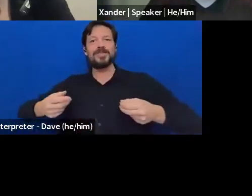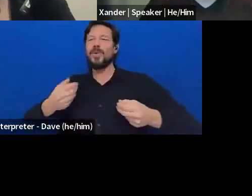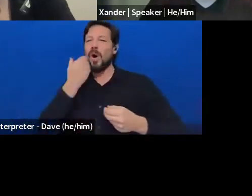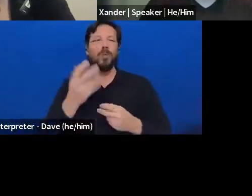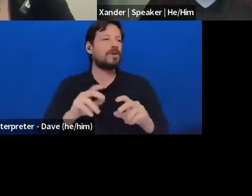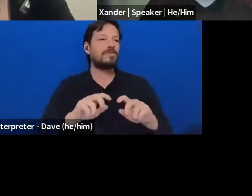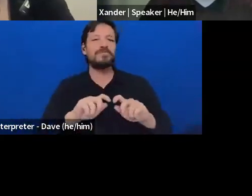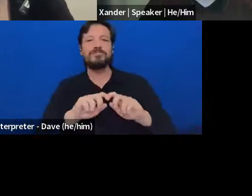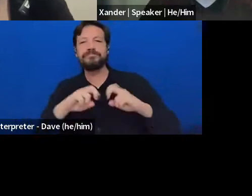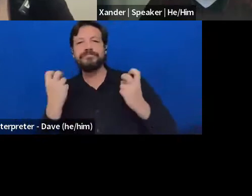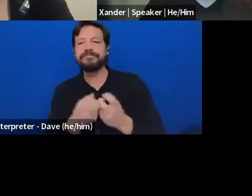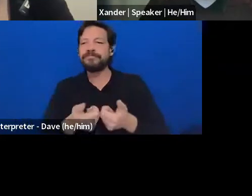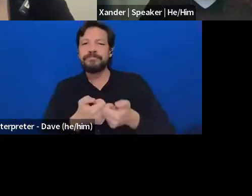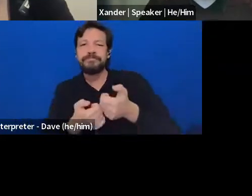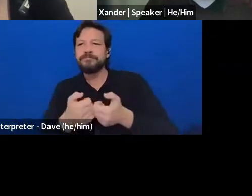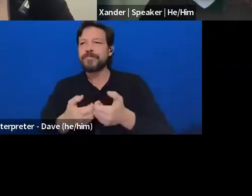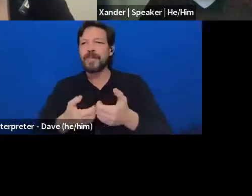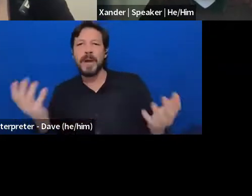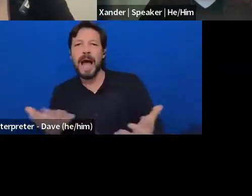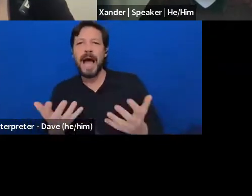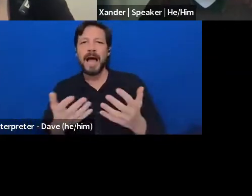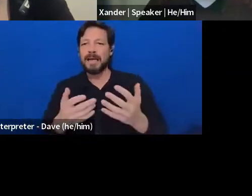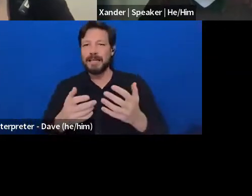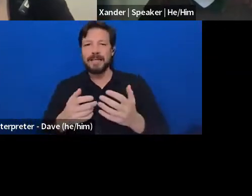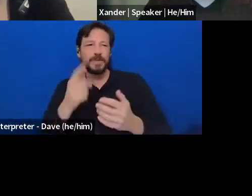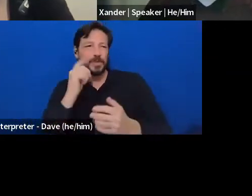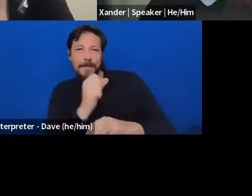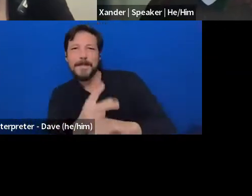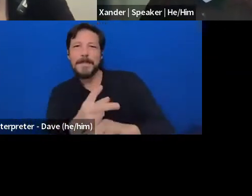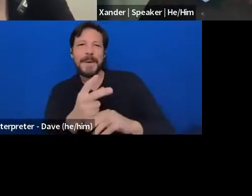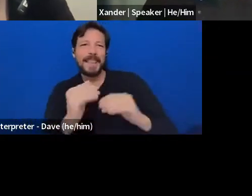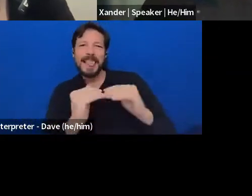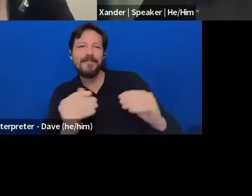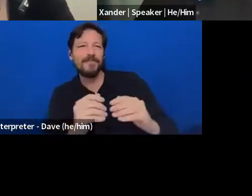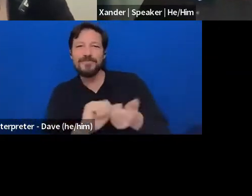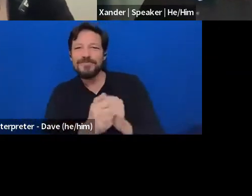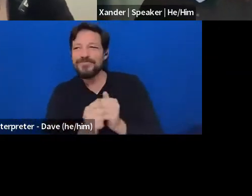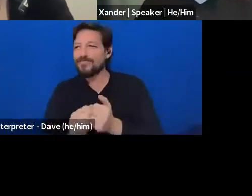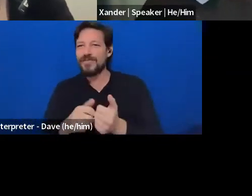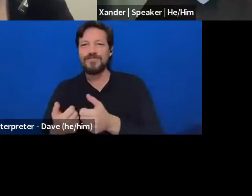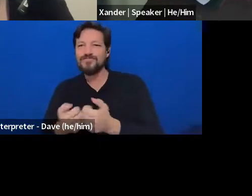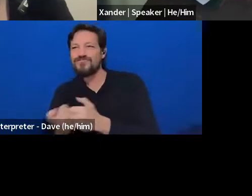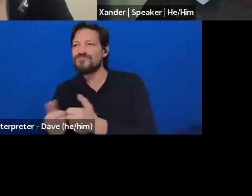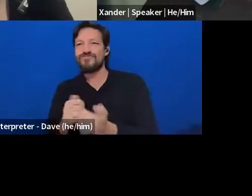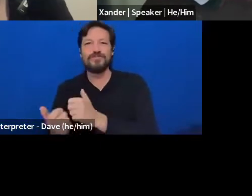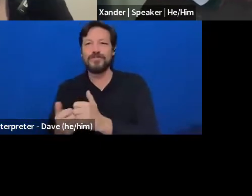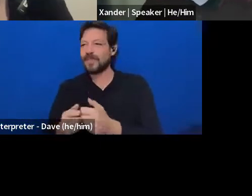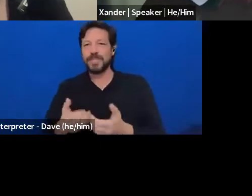us trying to defeat the level, and we're all really struggling to do it, and then trying to figure